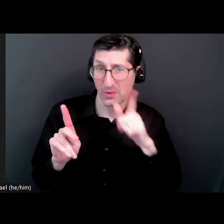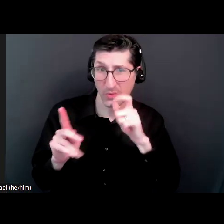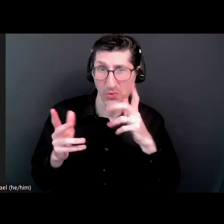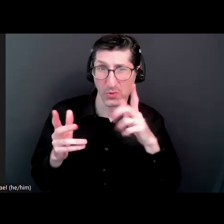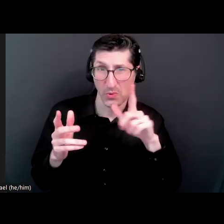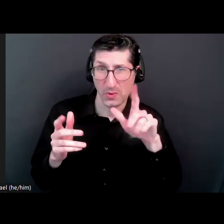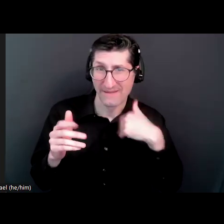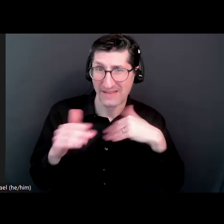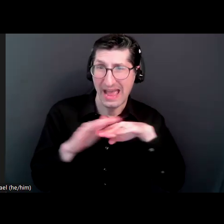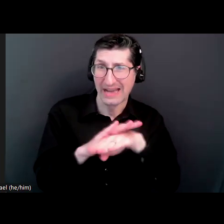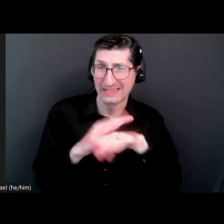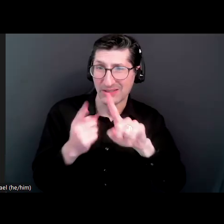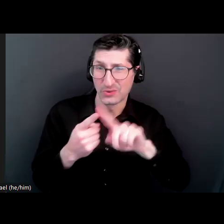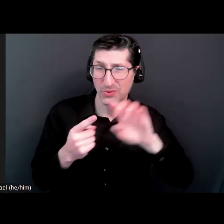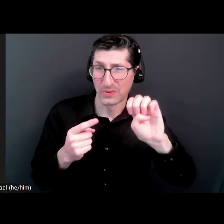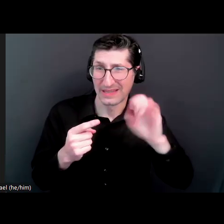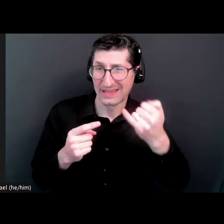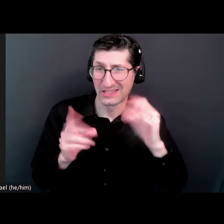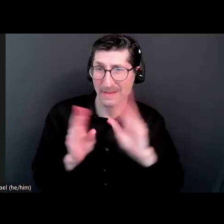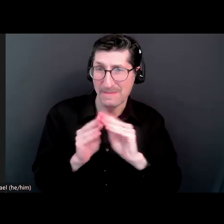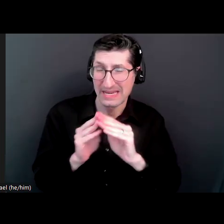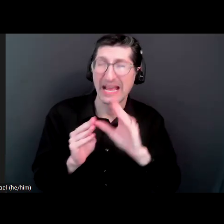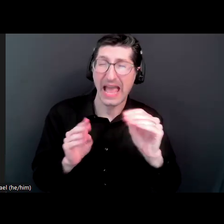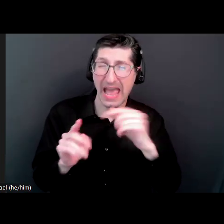and there is also going to be a reminder to complete a